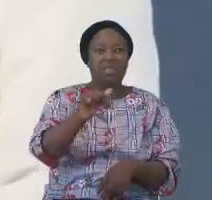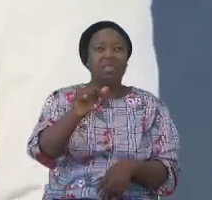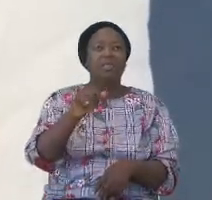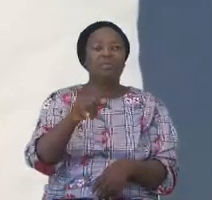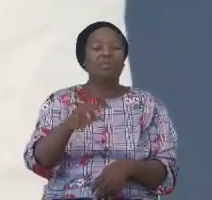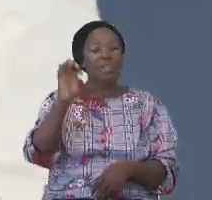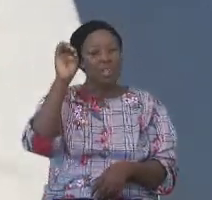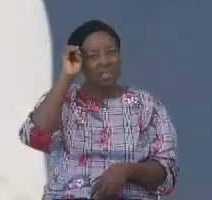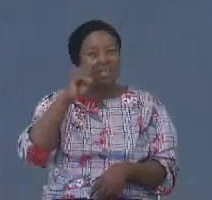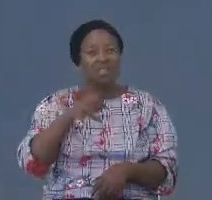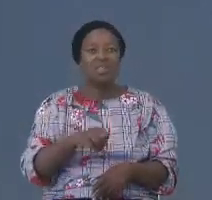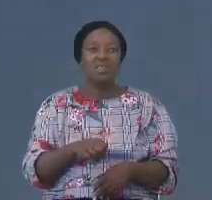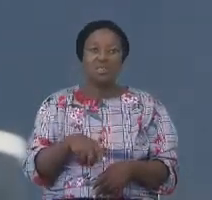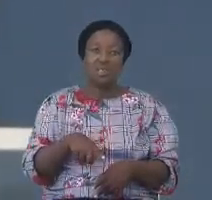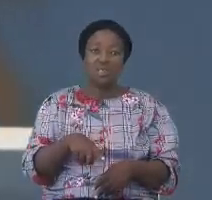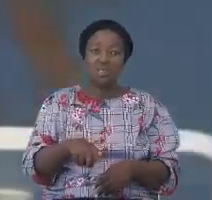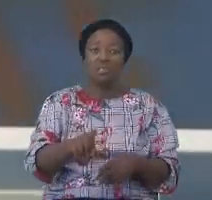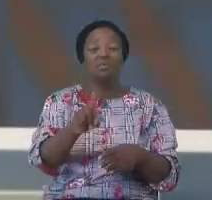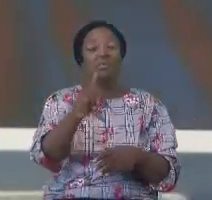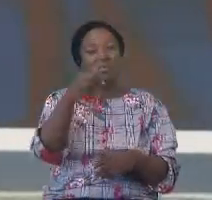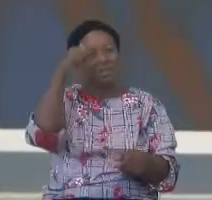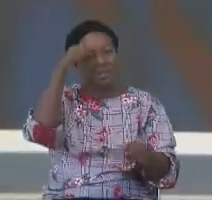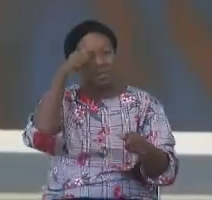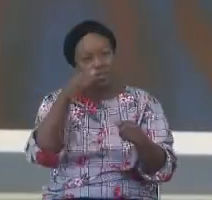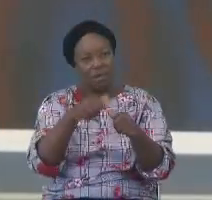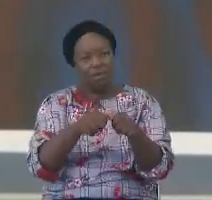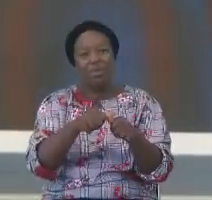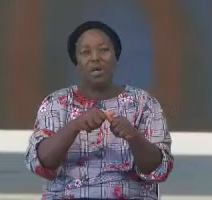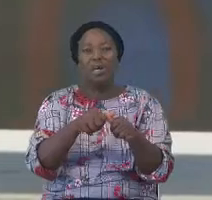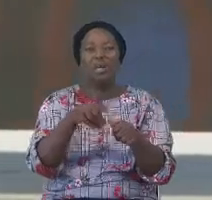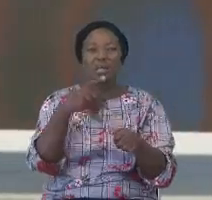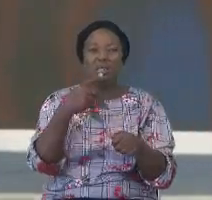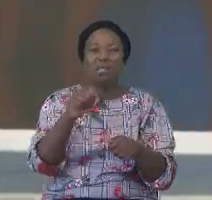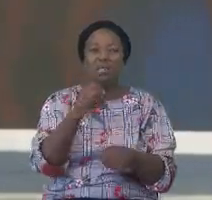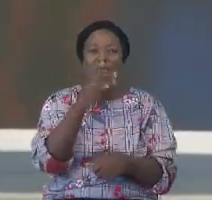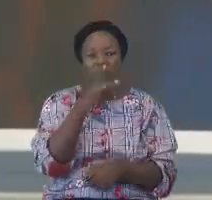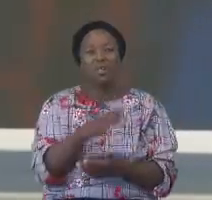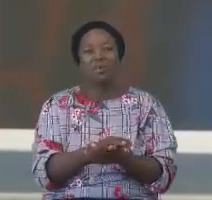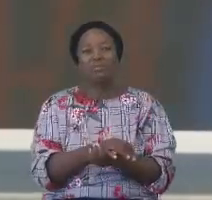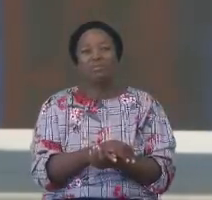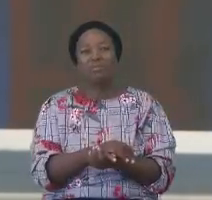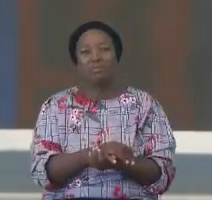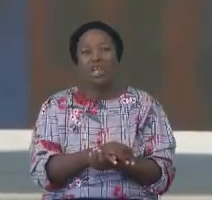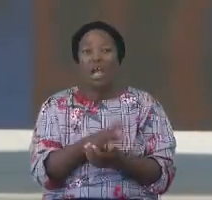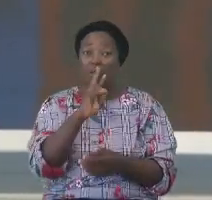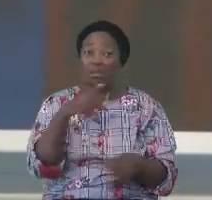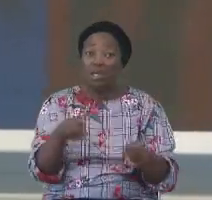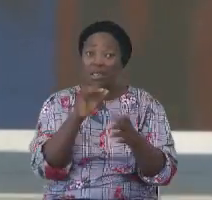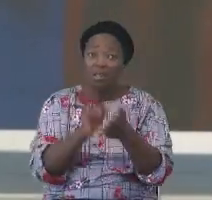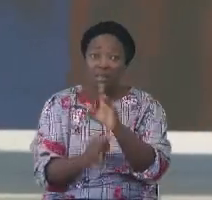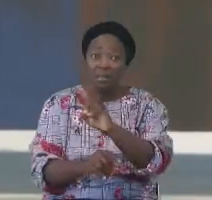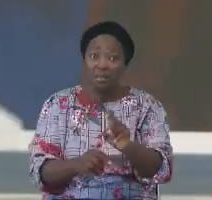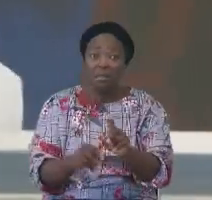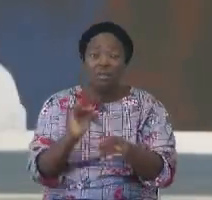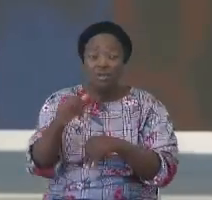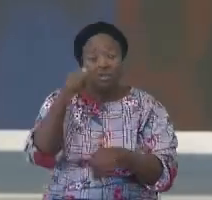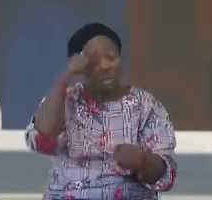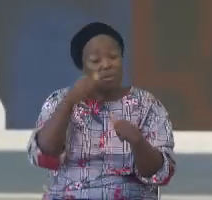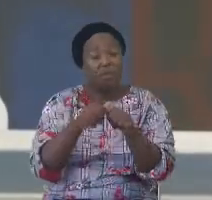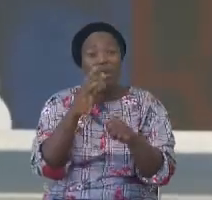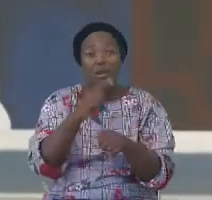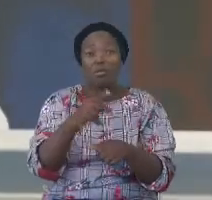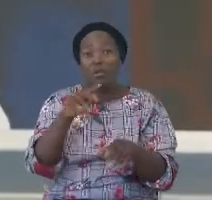lord spiritual is still remembered the natural are you like that do you